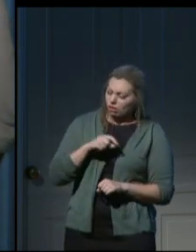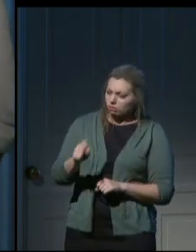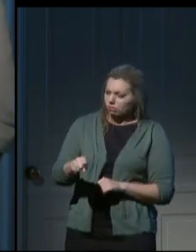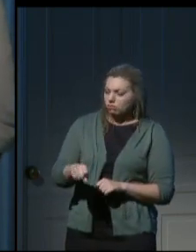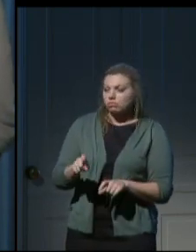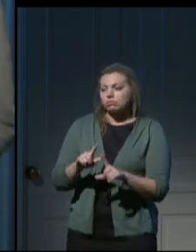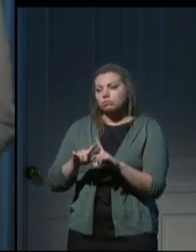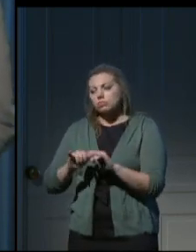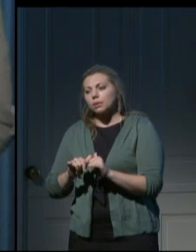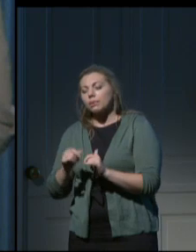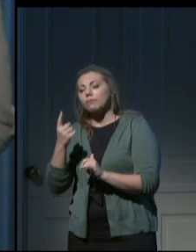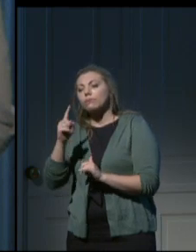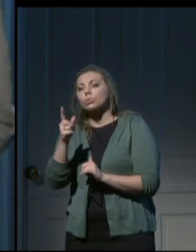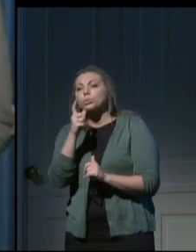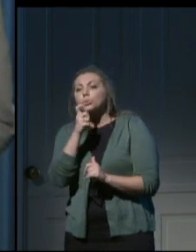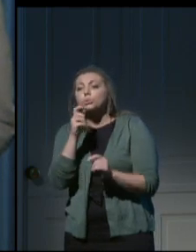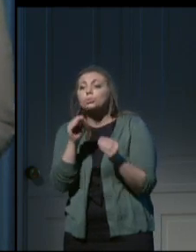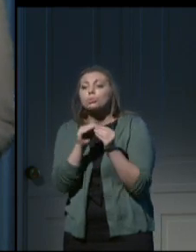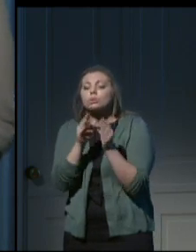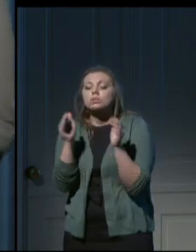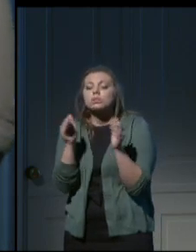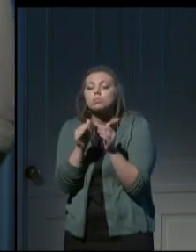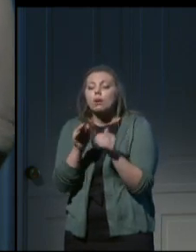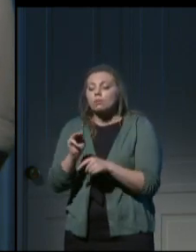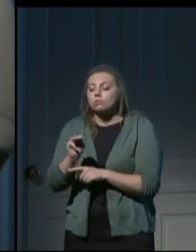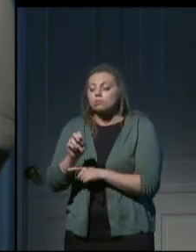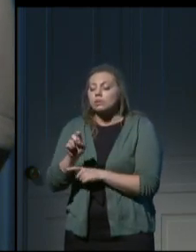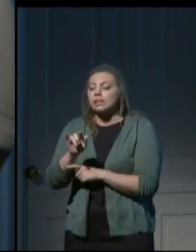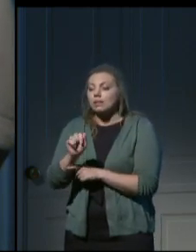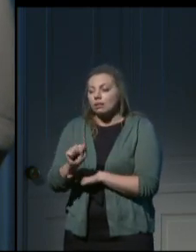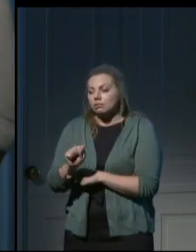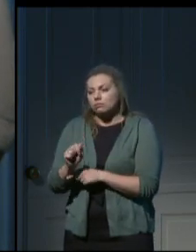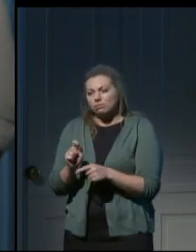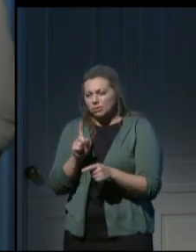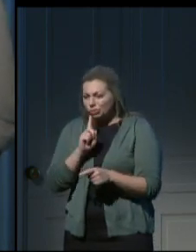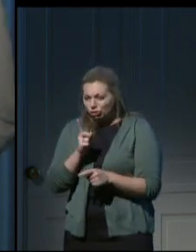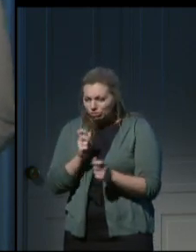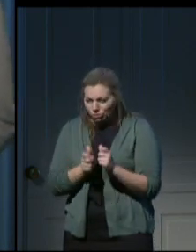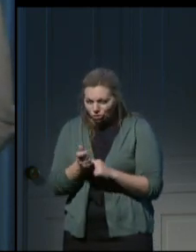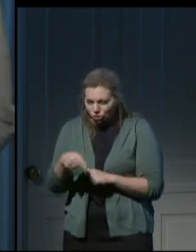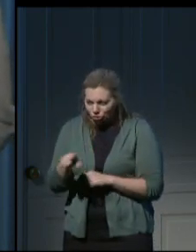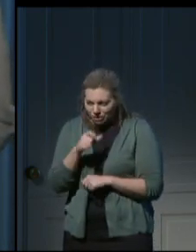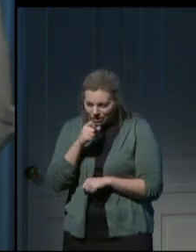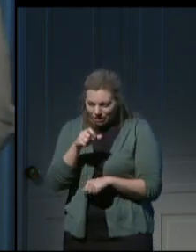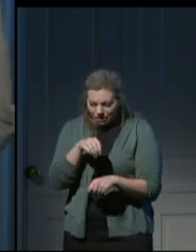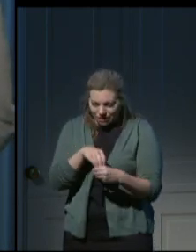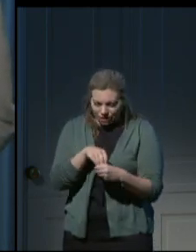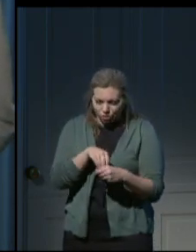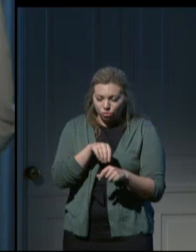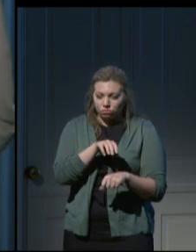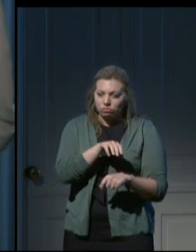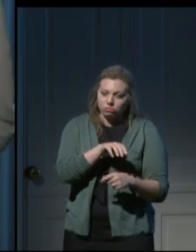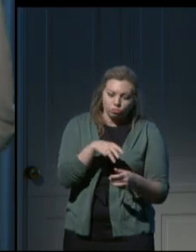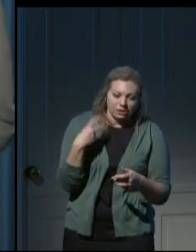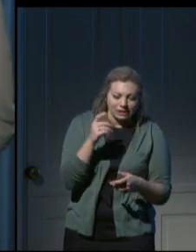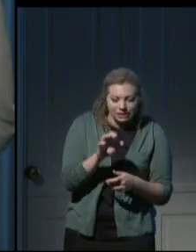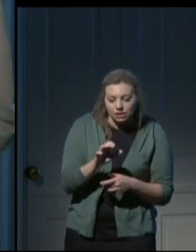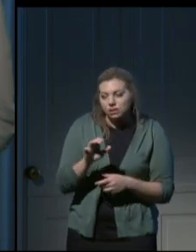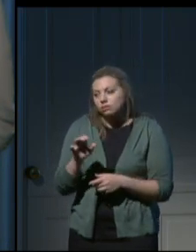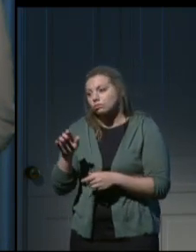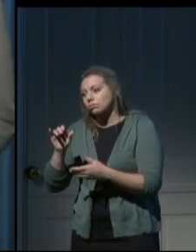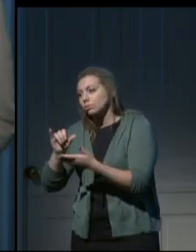also especially for smaller media outlets. Most of you, I'm sure, are not working in Washington, D.C. or in New York City. You're working in other